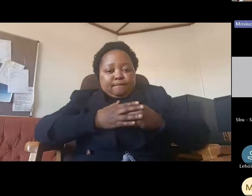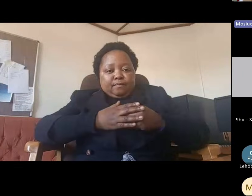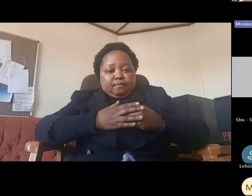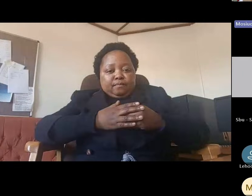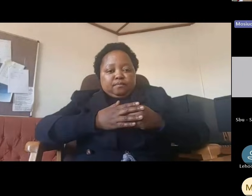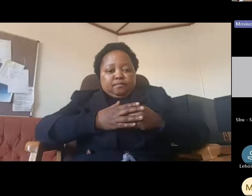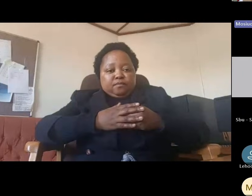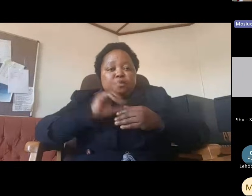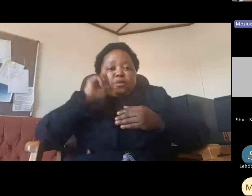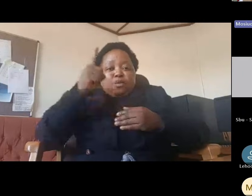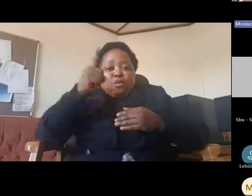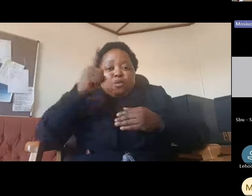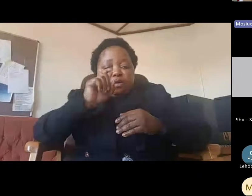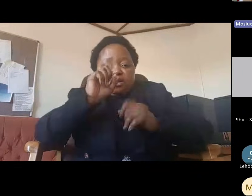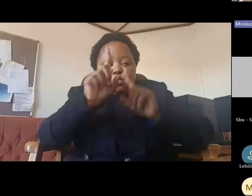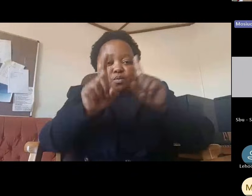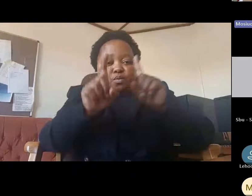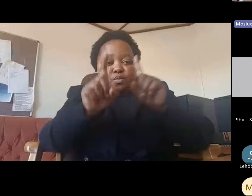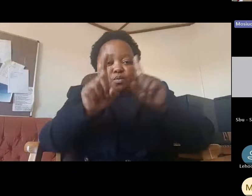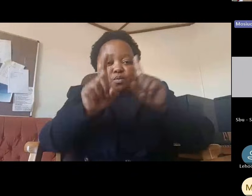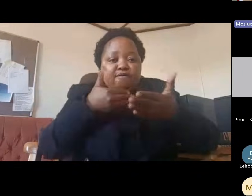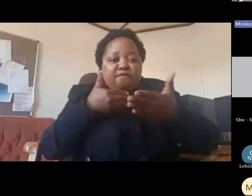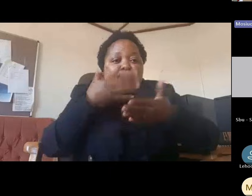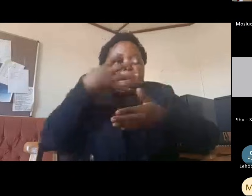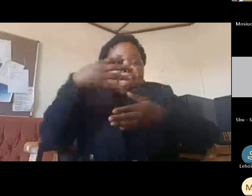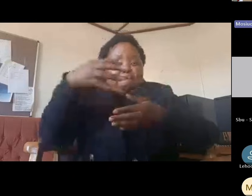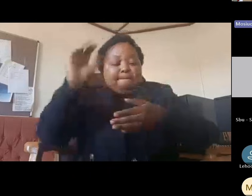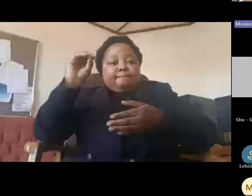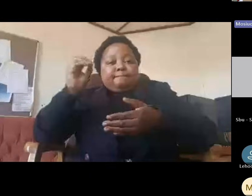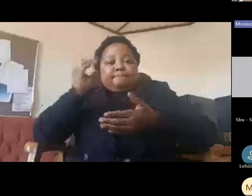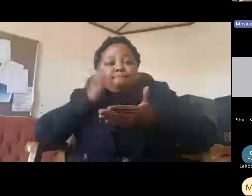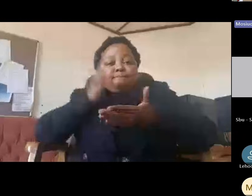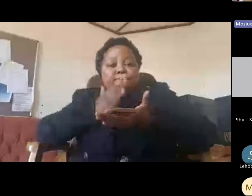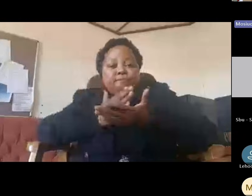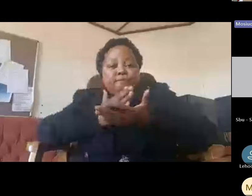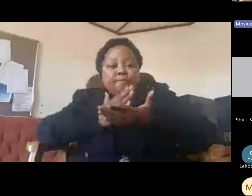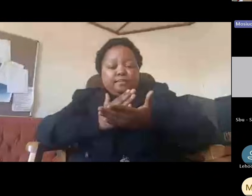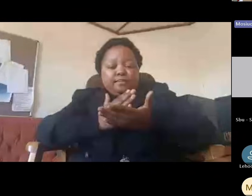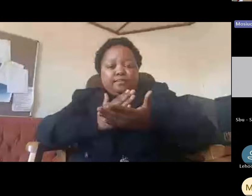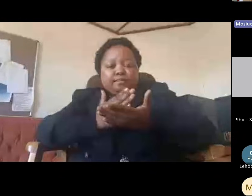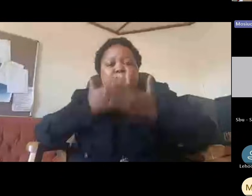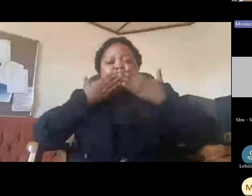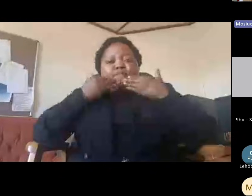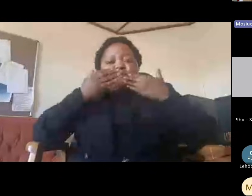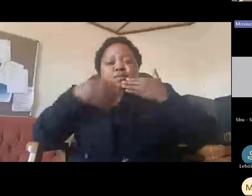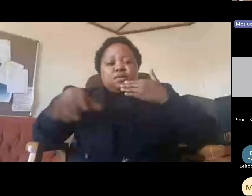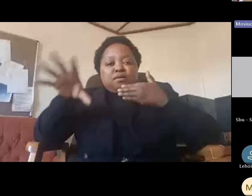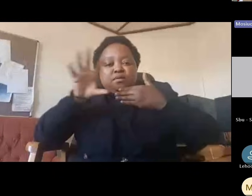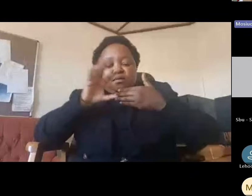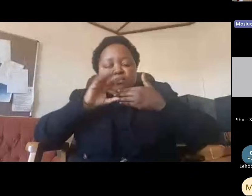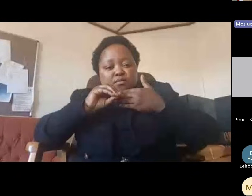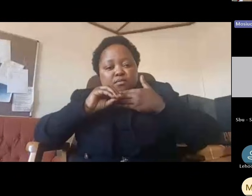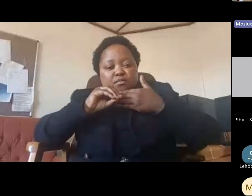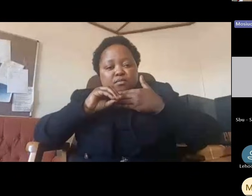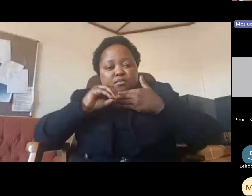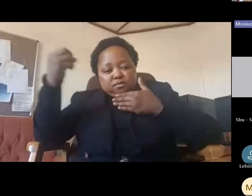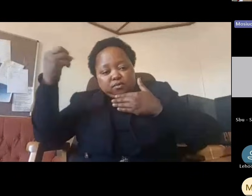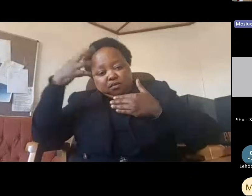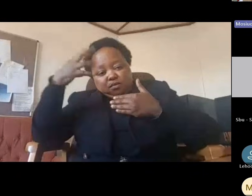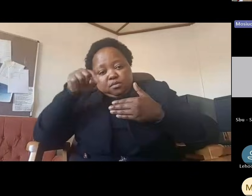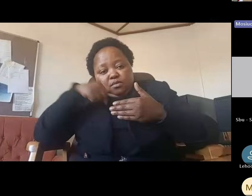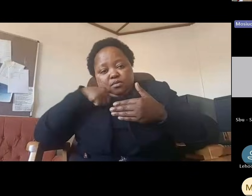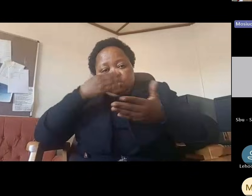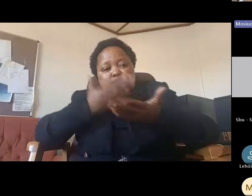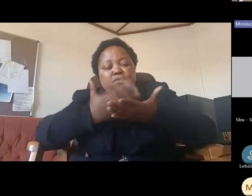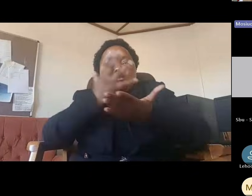request before we depart. May we open our cameras so that we take a